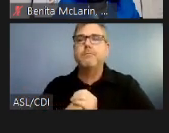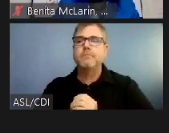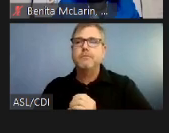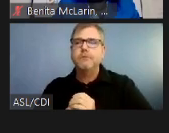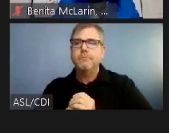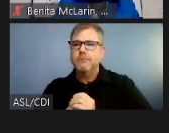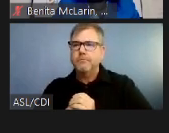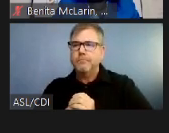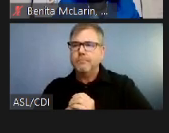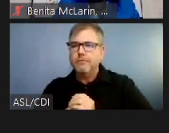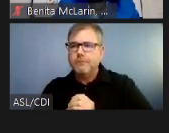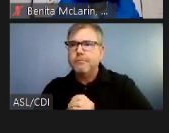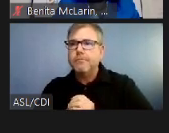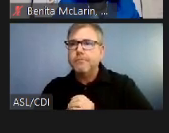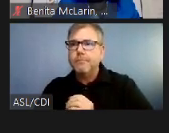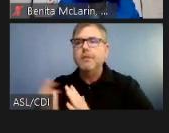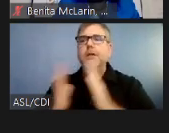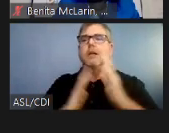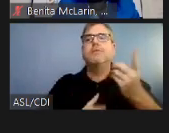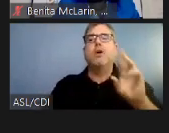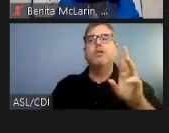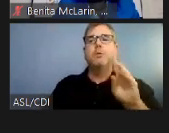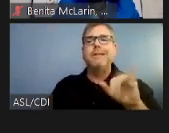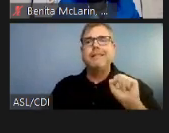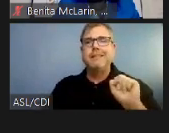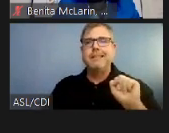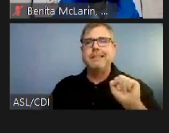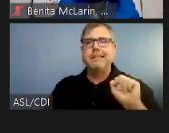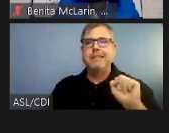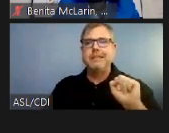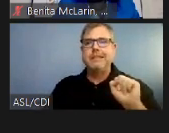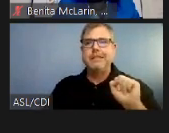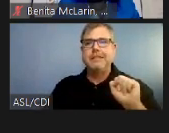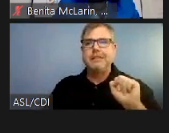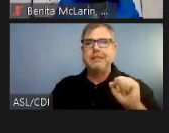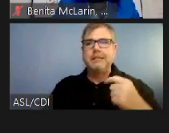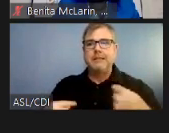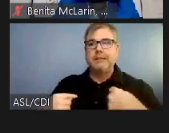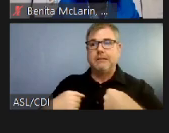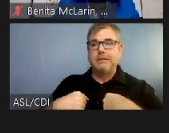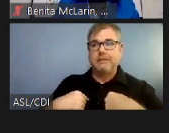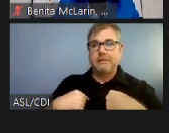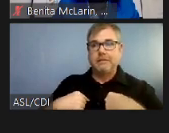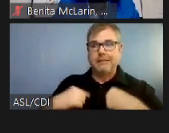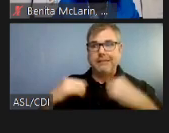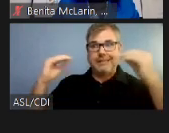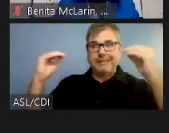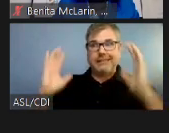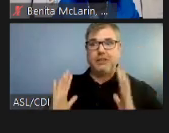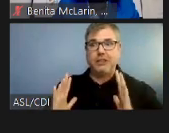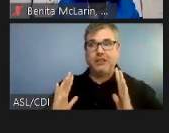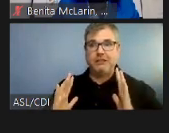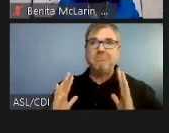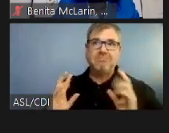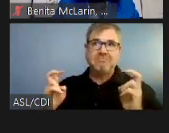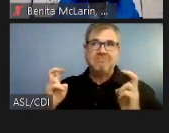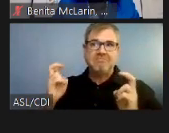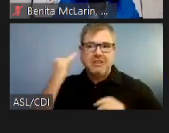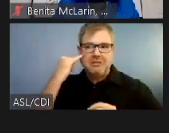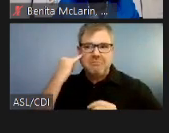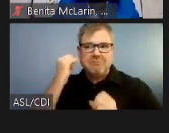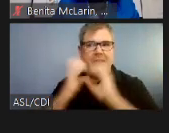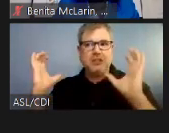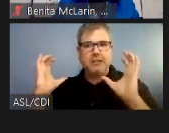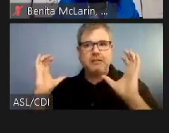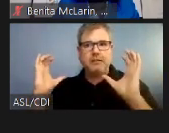We'll do simple ones. So I'm a teacher, no medical conditions, non-congregate. I'm less than